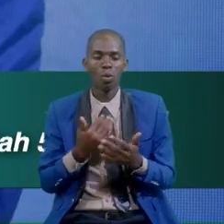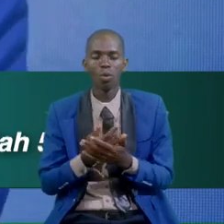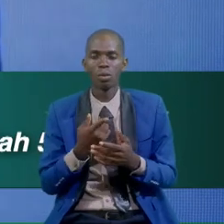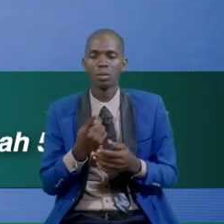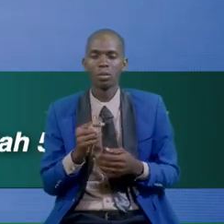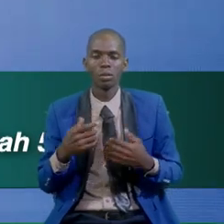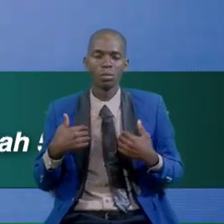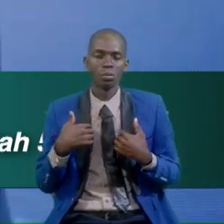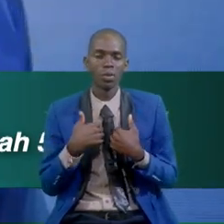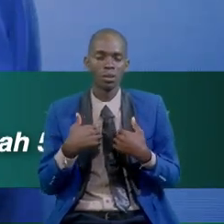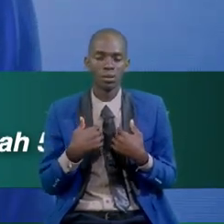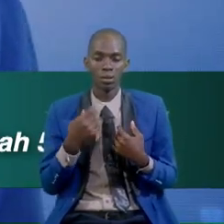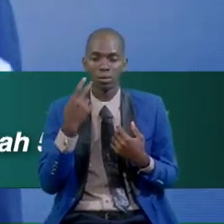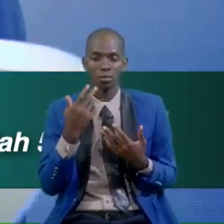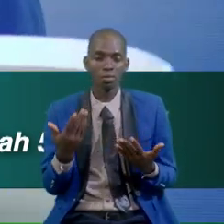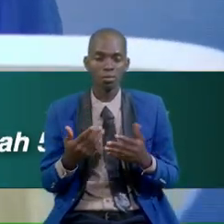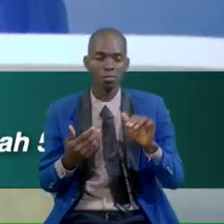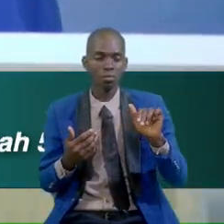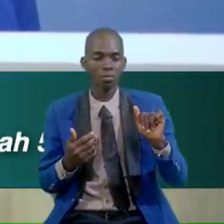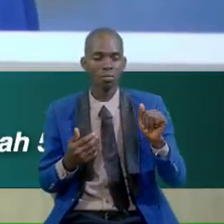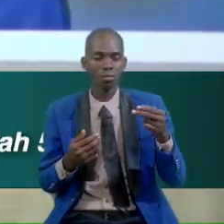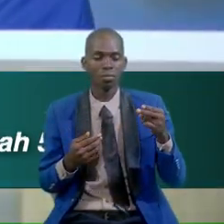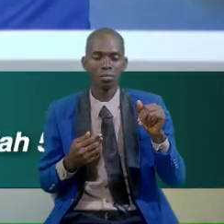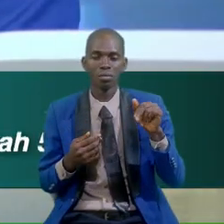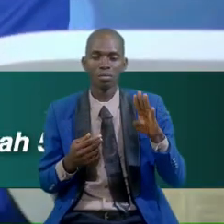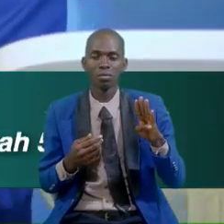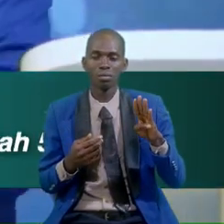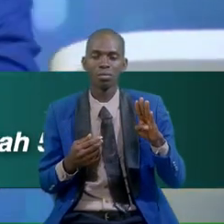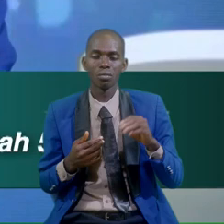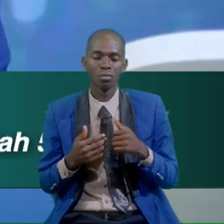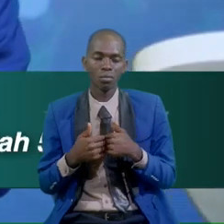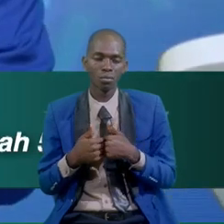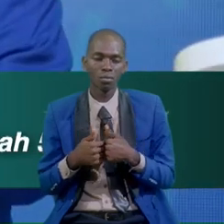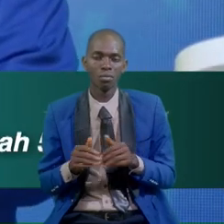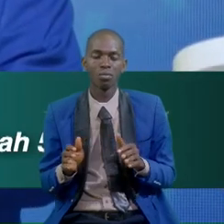Look at this. Ahab lost focus.